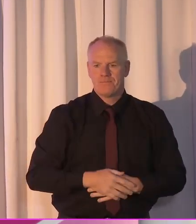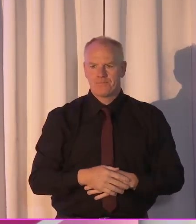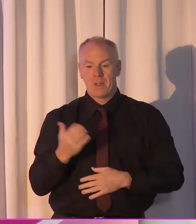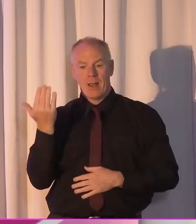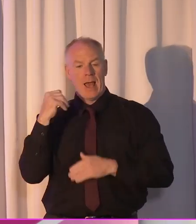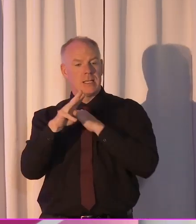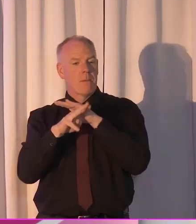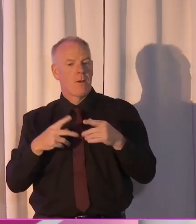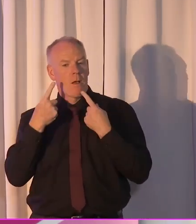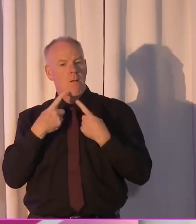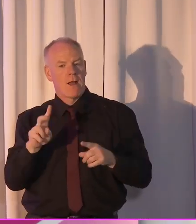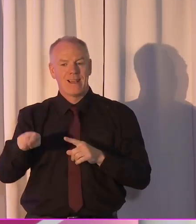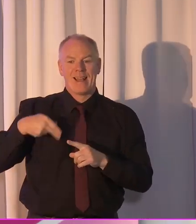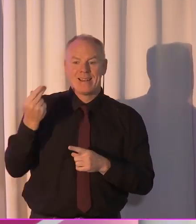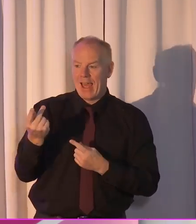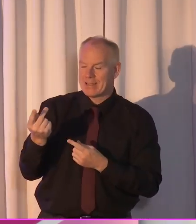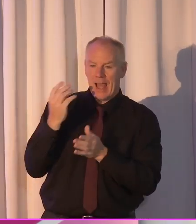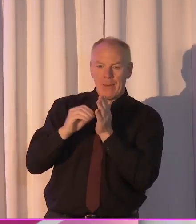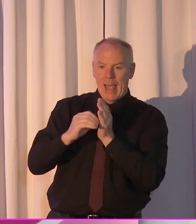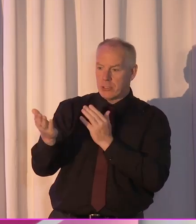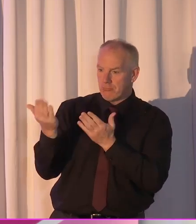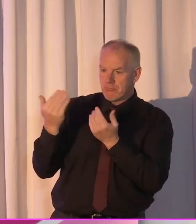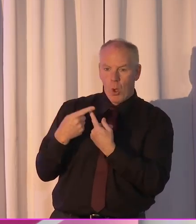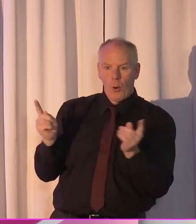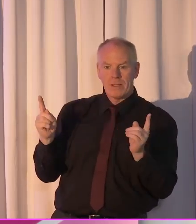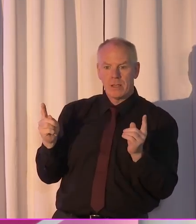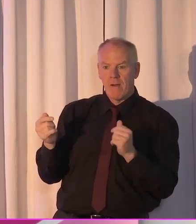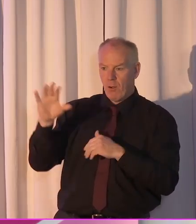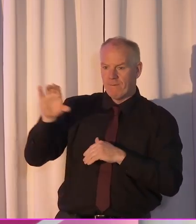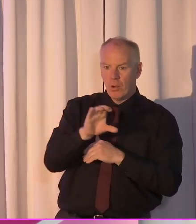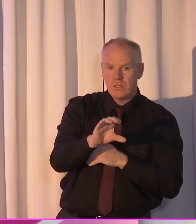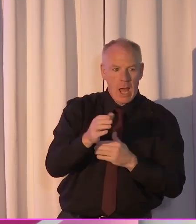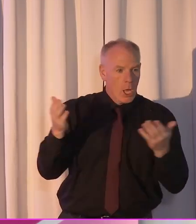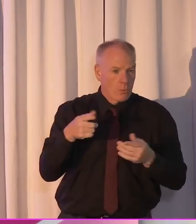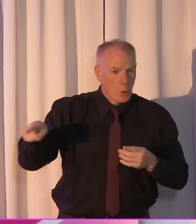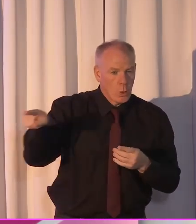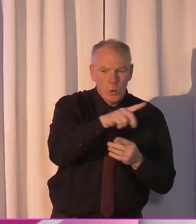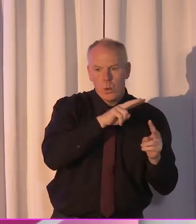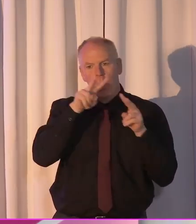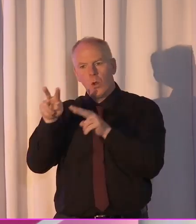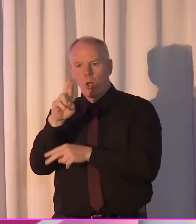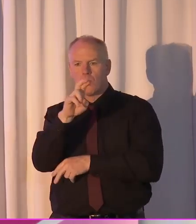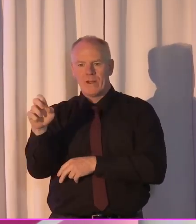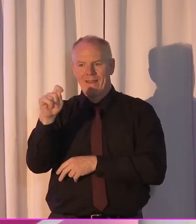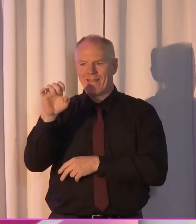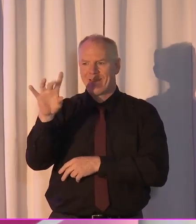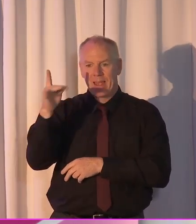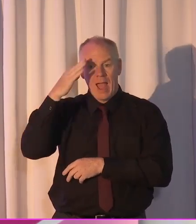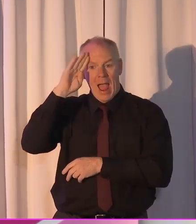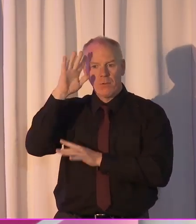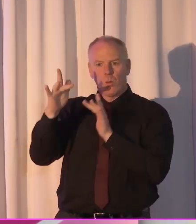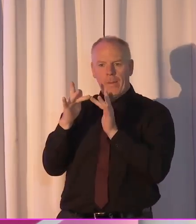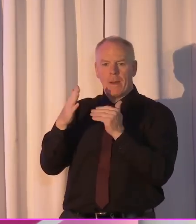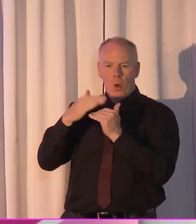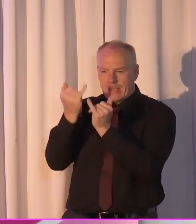department launched the next call for applications under the fund, and I encourage all of you to check the Rethink Ireland website for